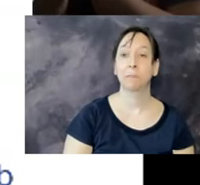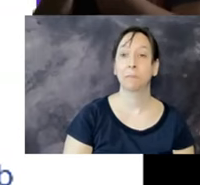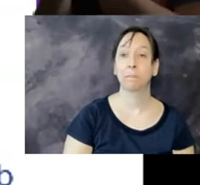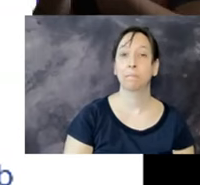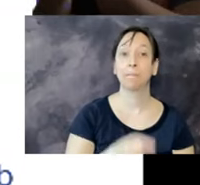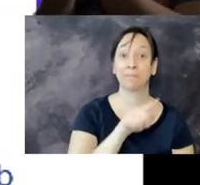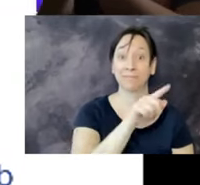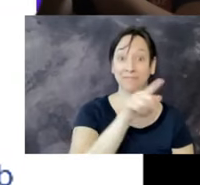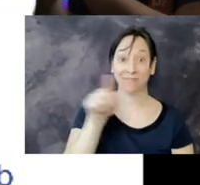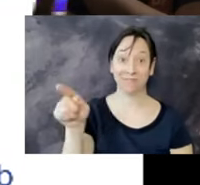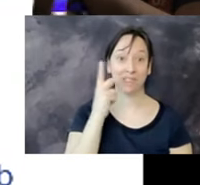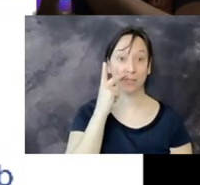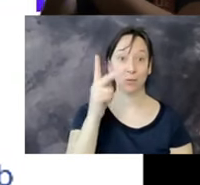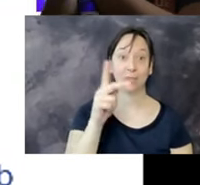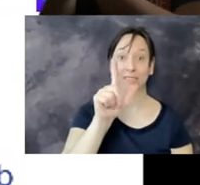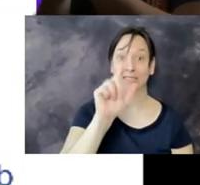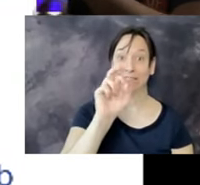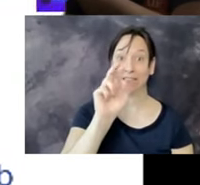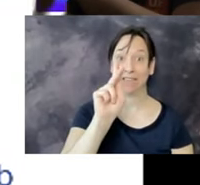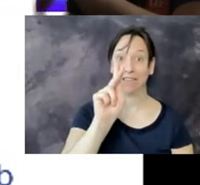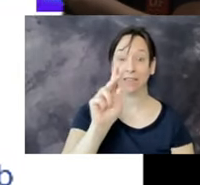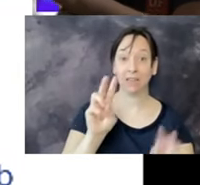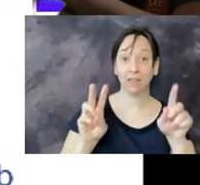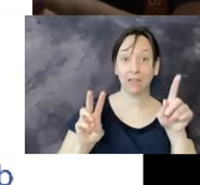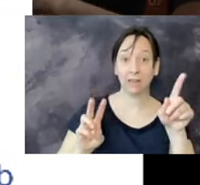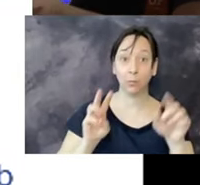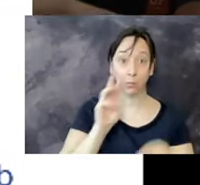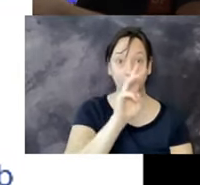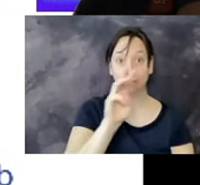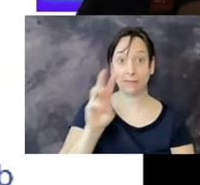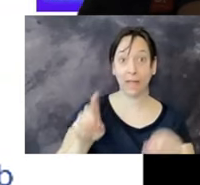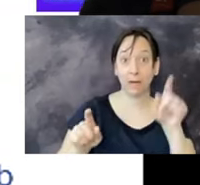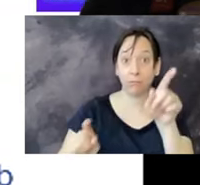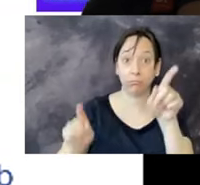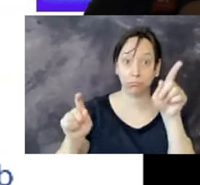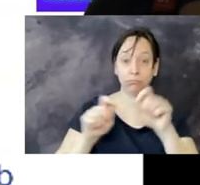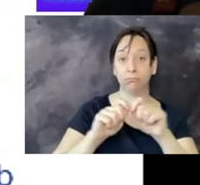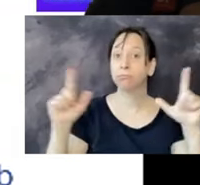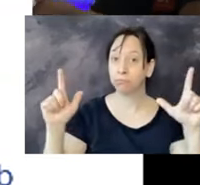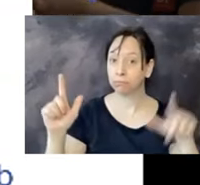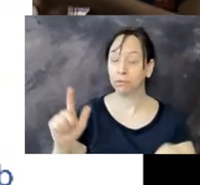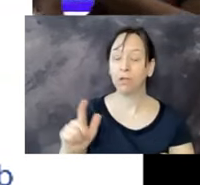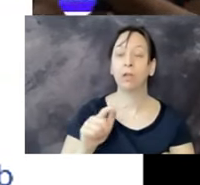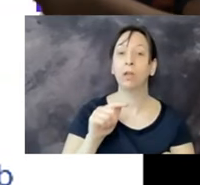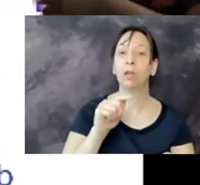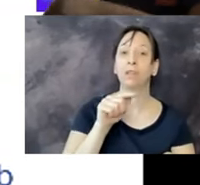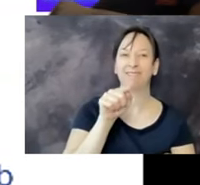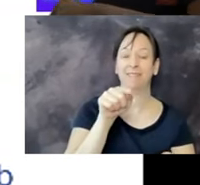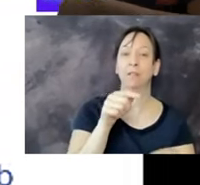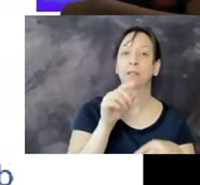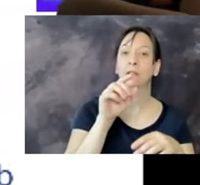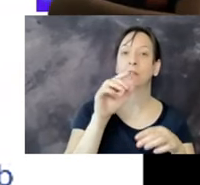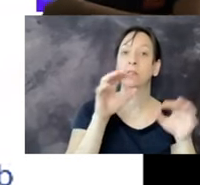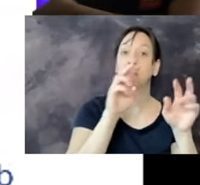is there on the slide. It'll also be available on both the Mass website and the West